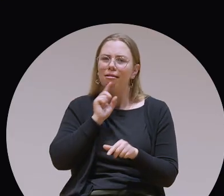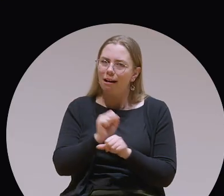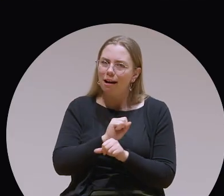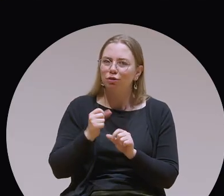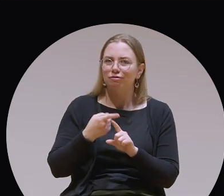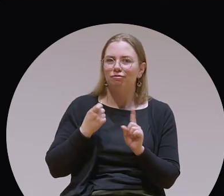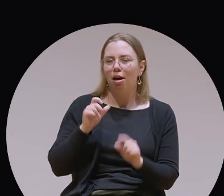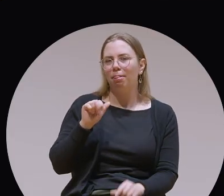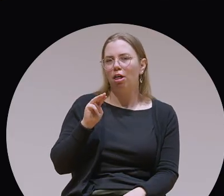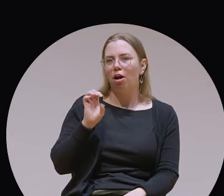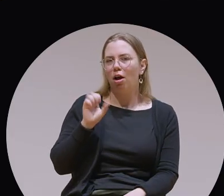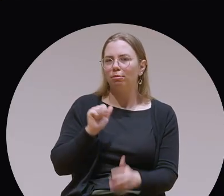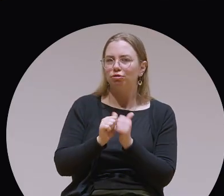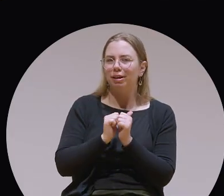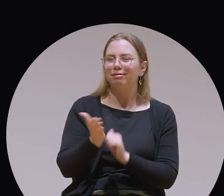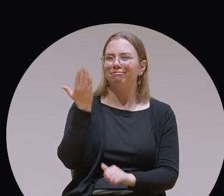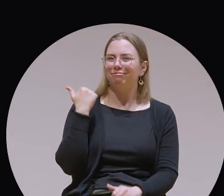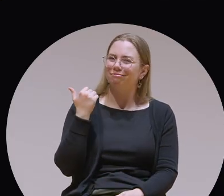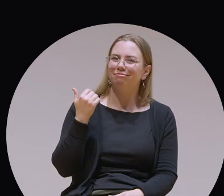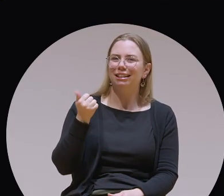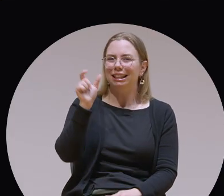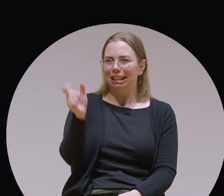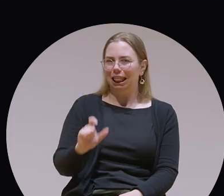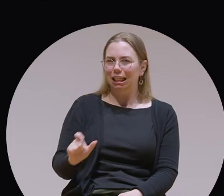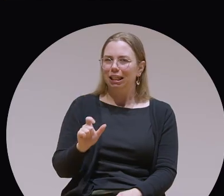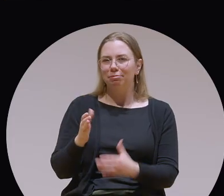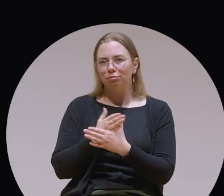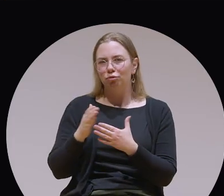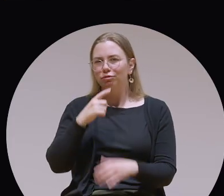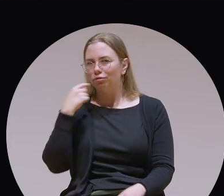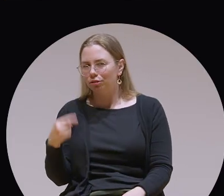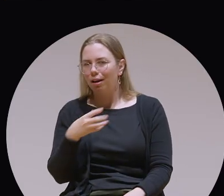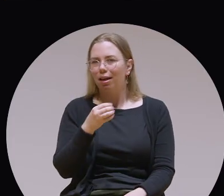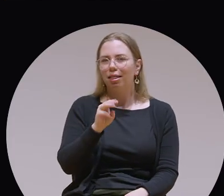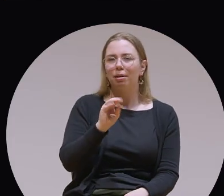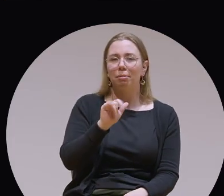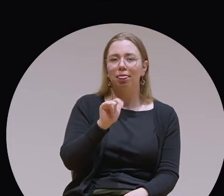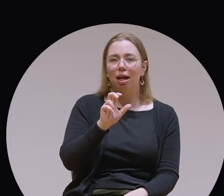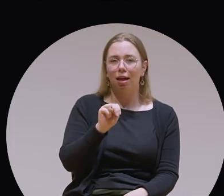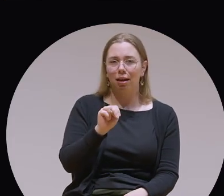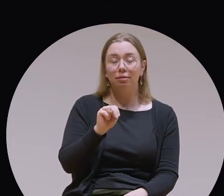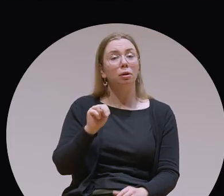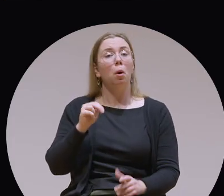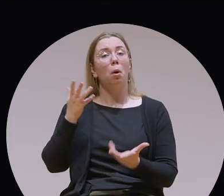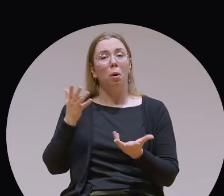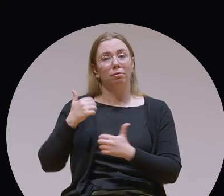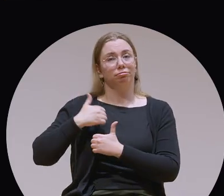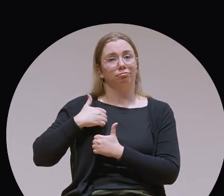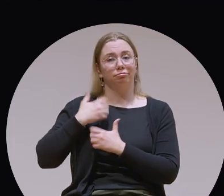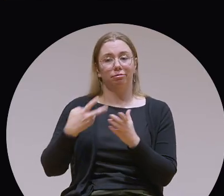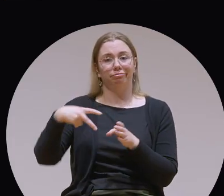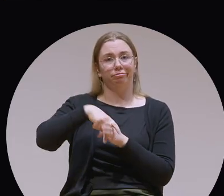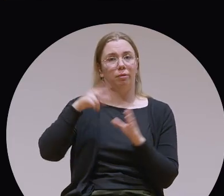century Italy, either from Brescia or from Milan. The armor was worn by cavalrymen, so wearing it on horseback,